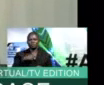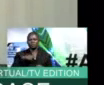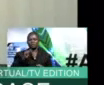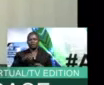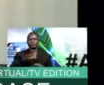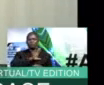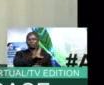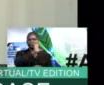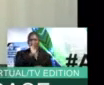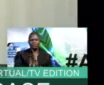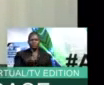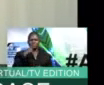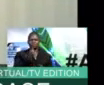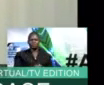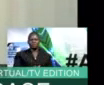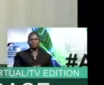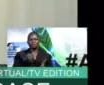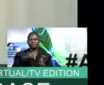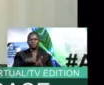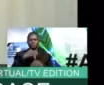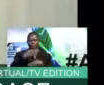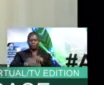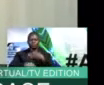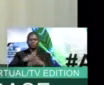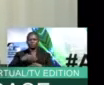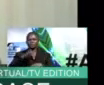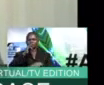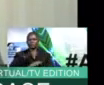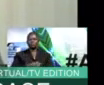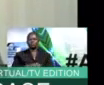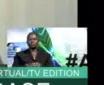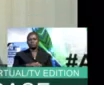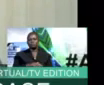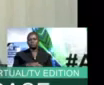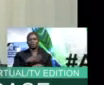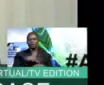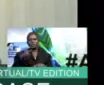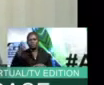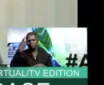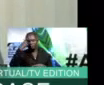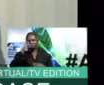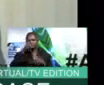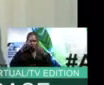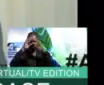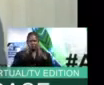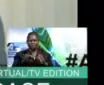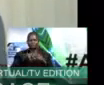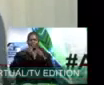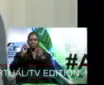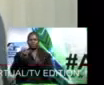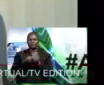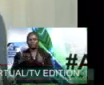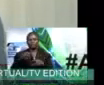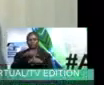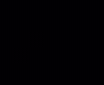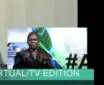And so we can confidently say that this process is on course and the government is